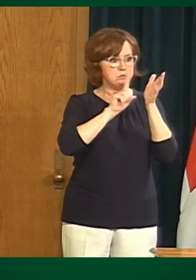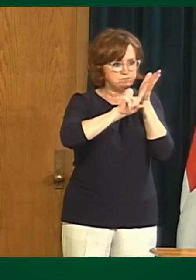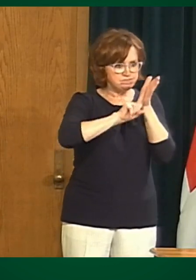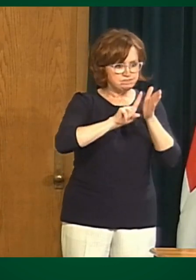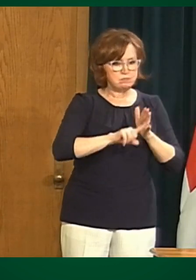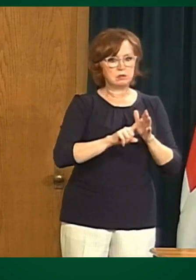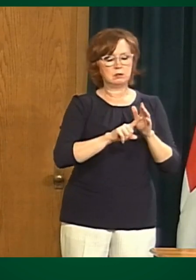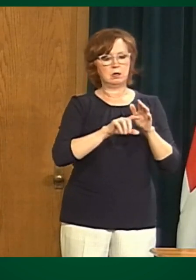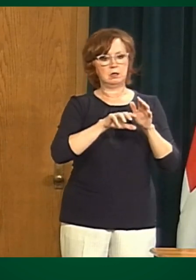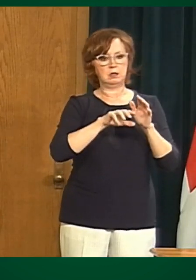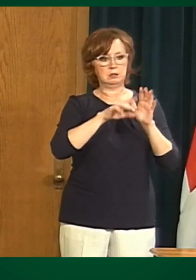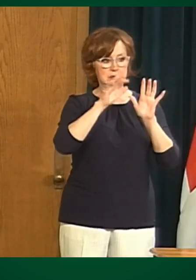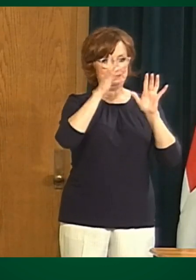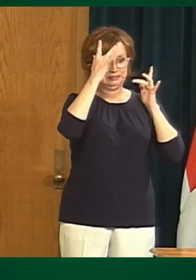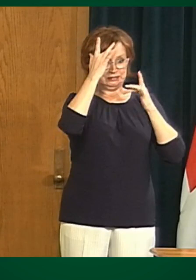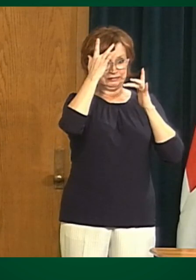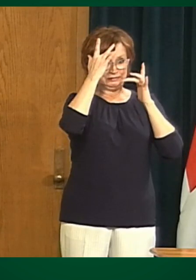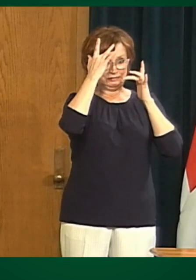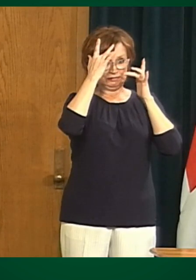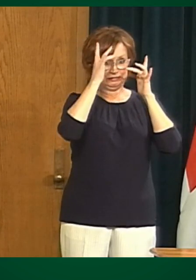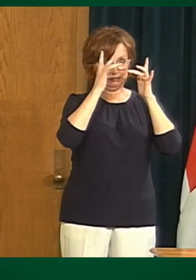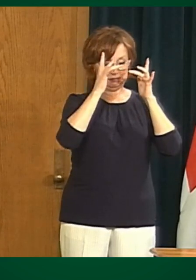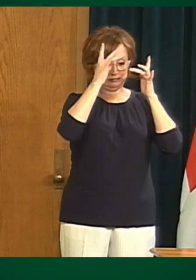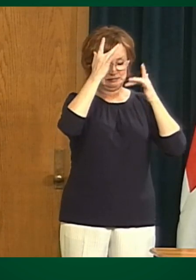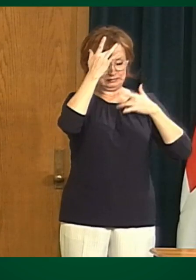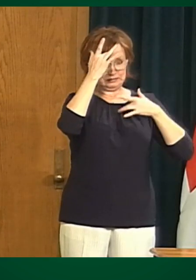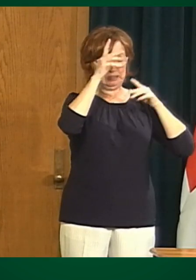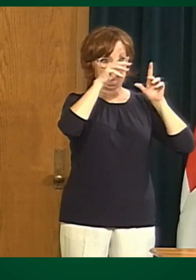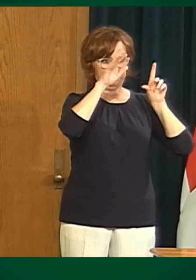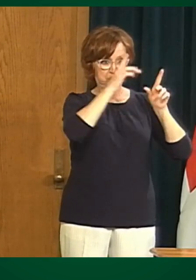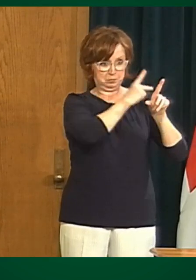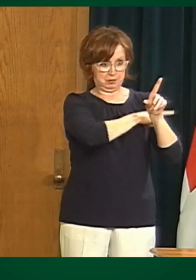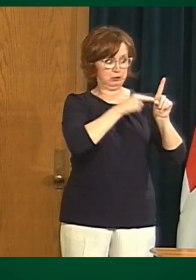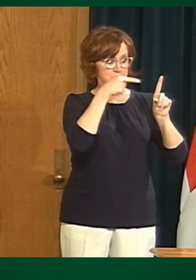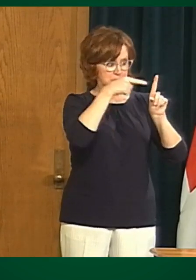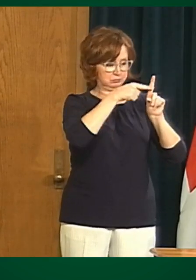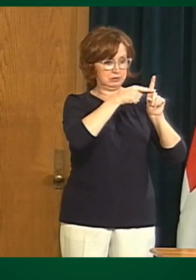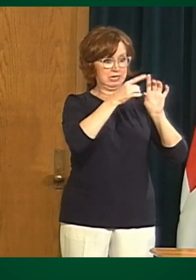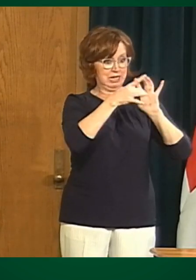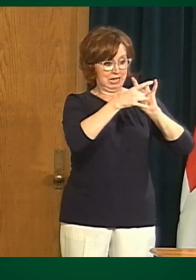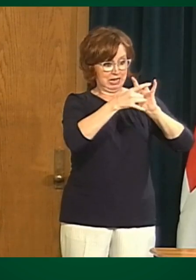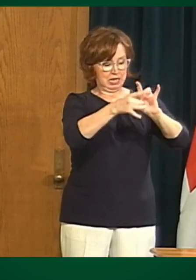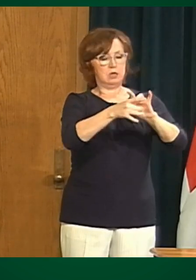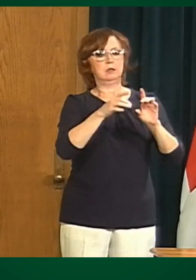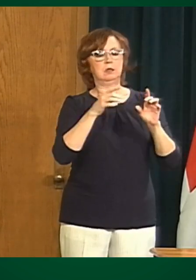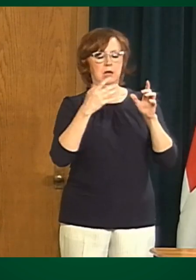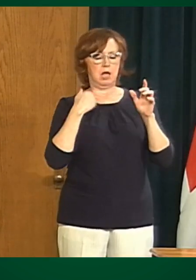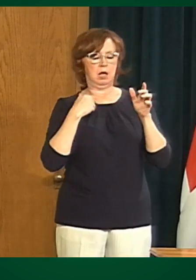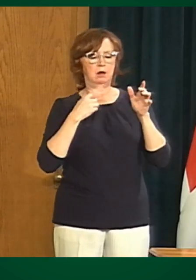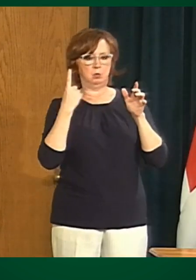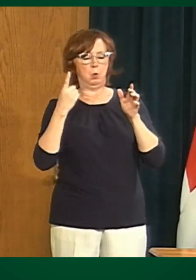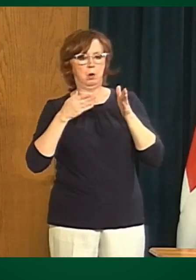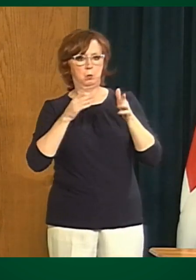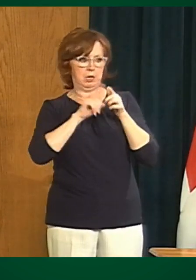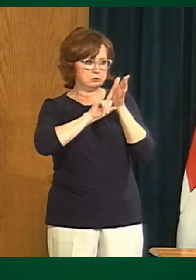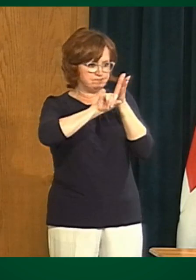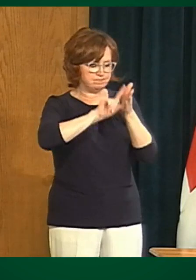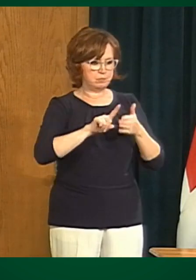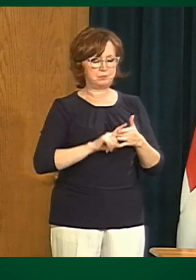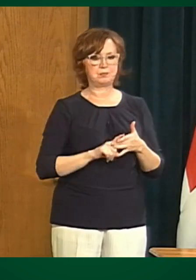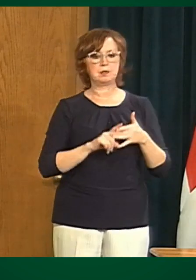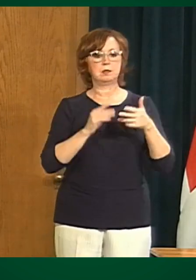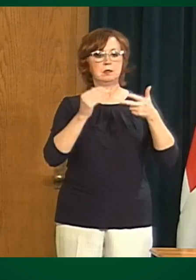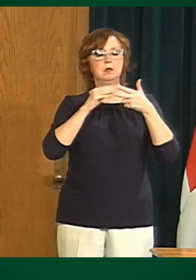there is also more working with the community leadership and the community of